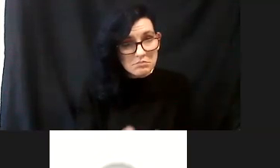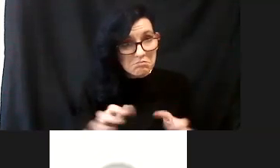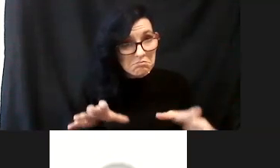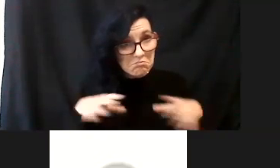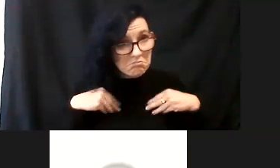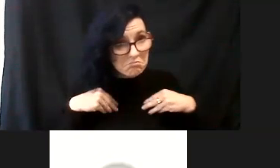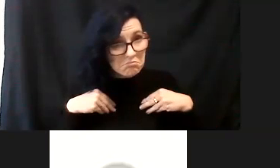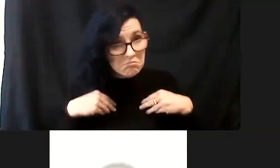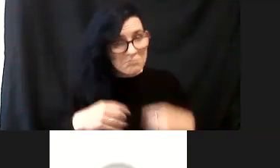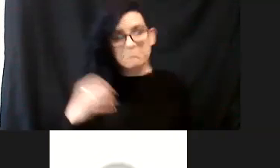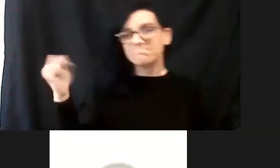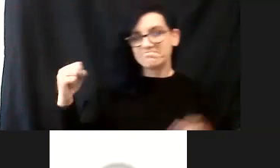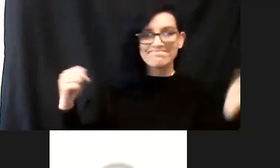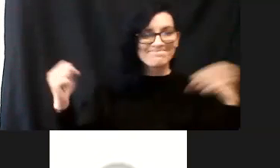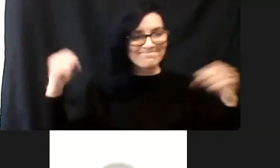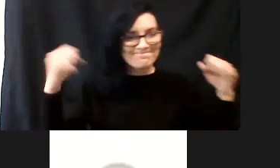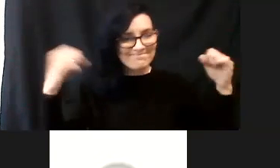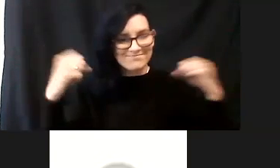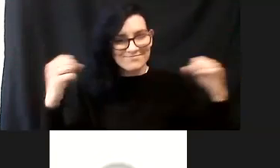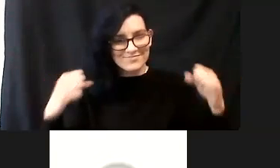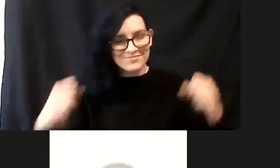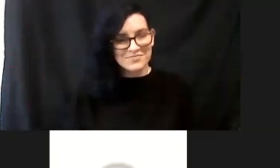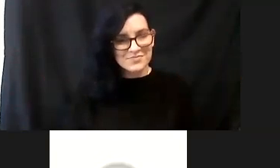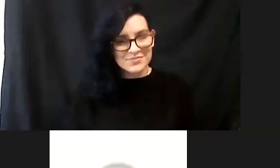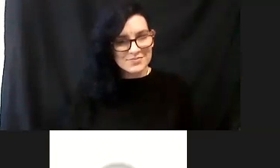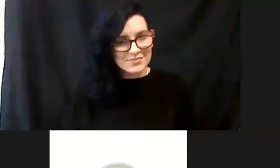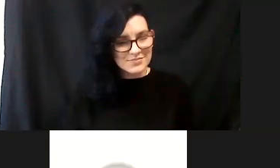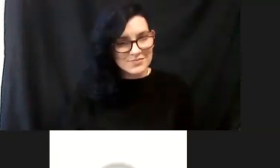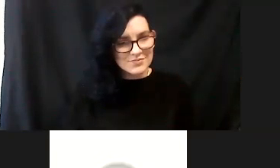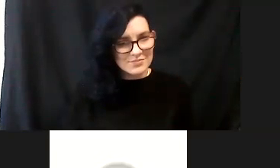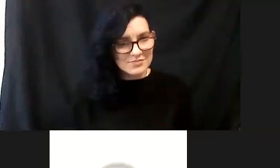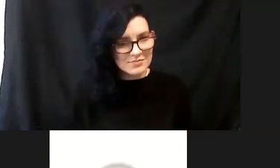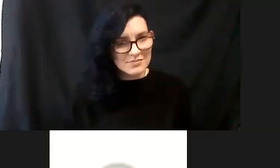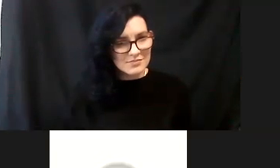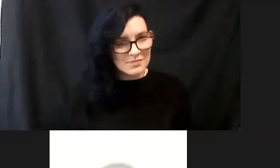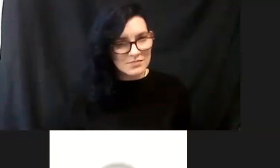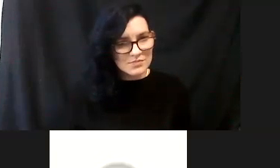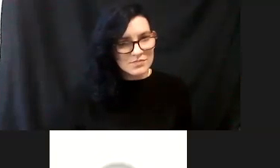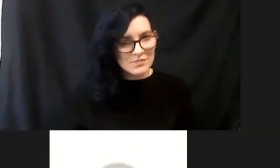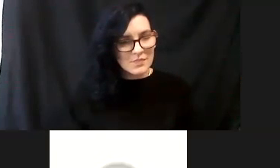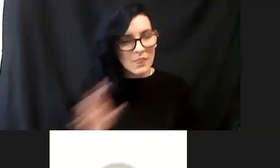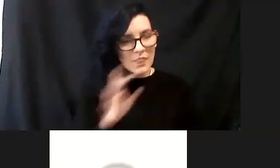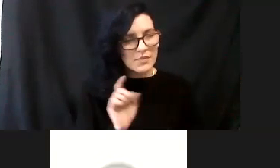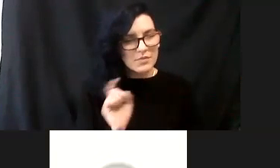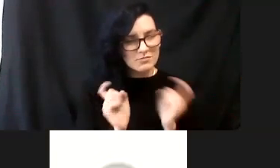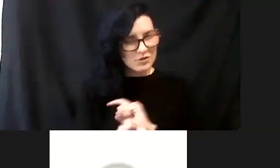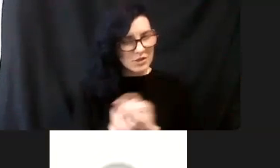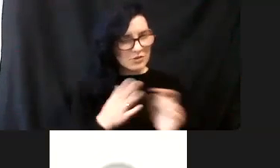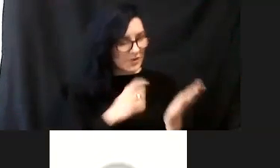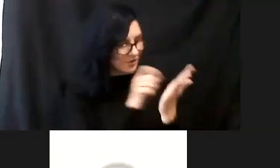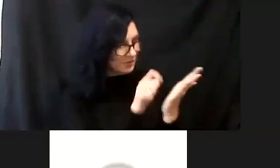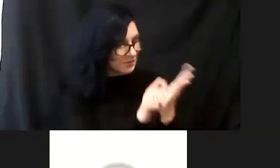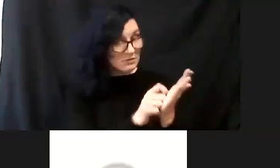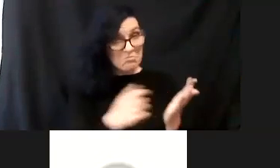I think that's great. Yes. Okay. So I'll switch up my notes. So I'm excited to talk